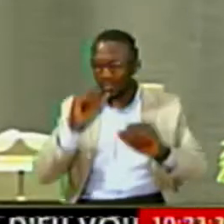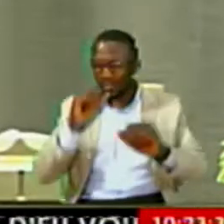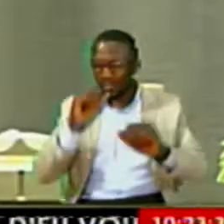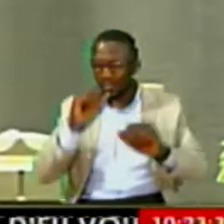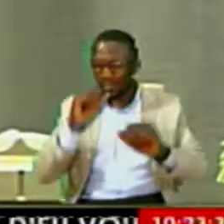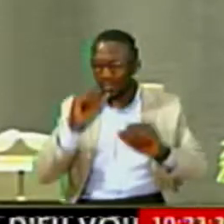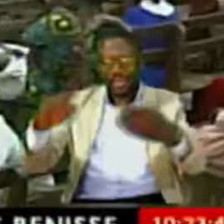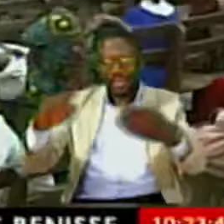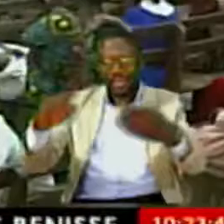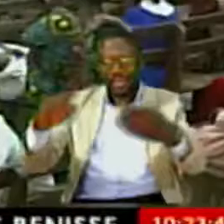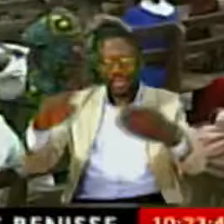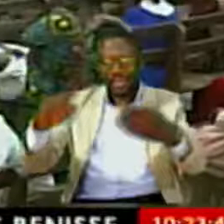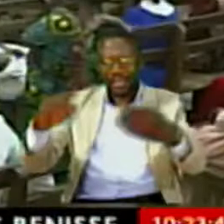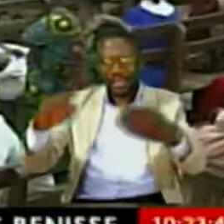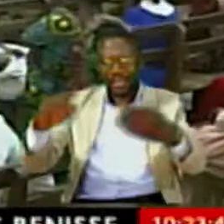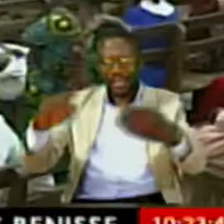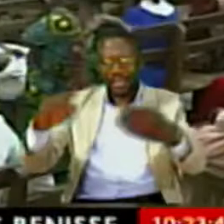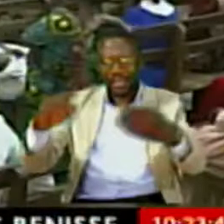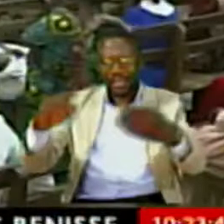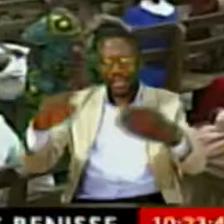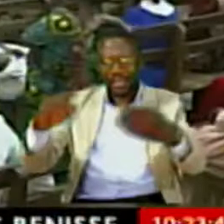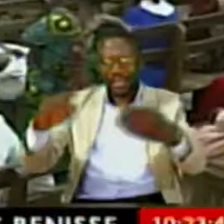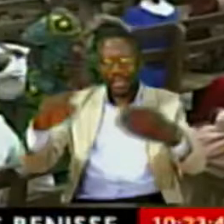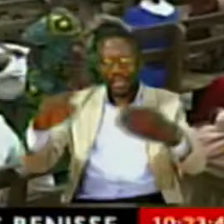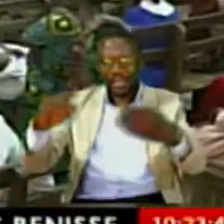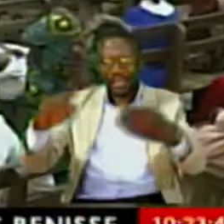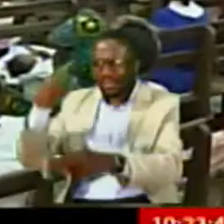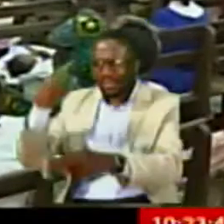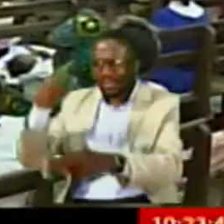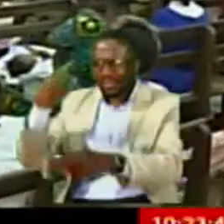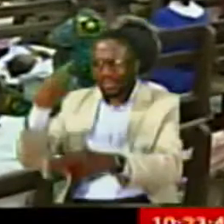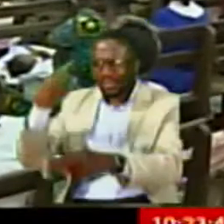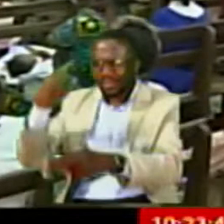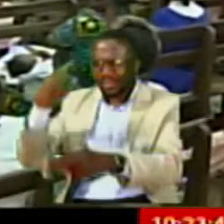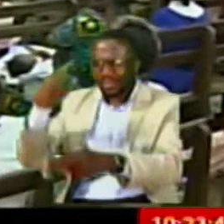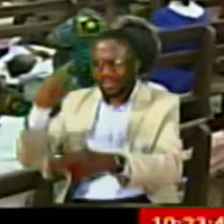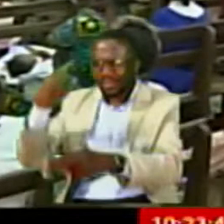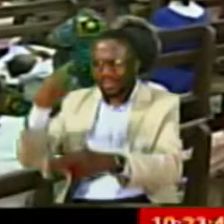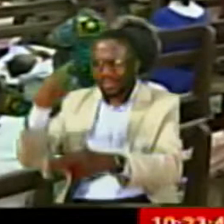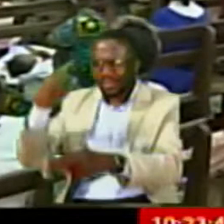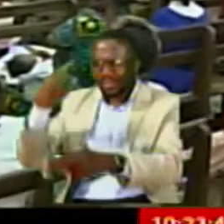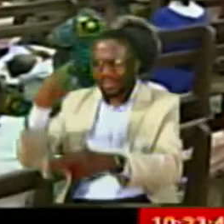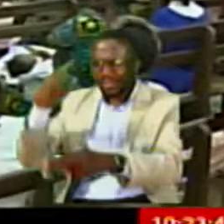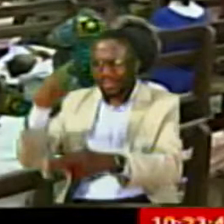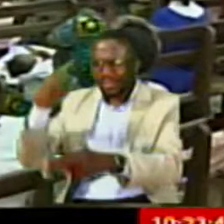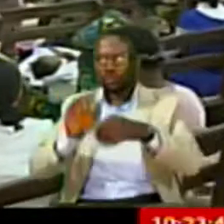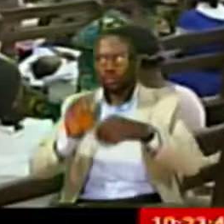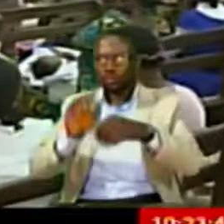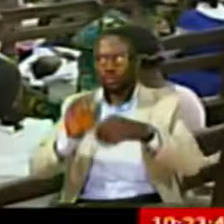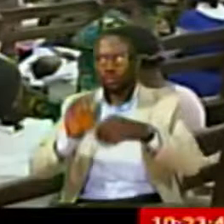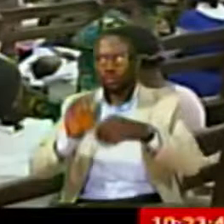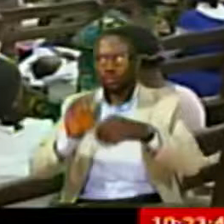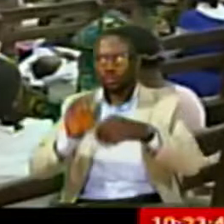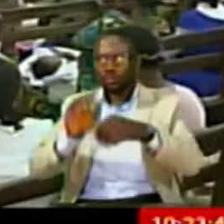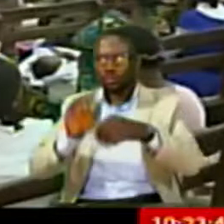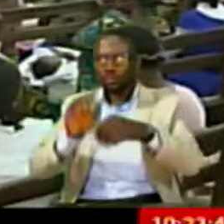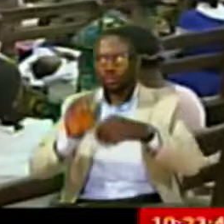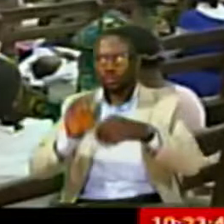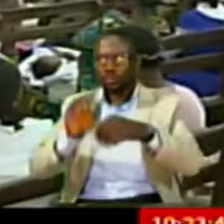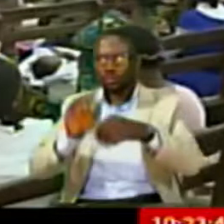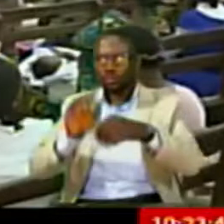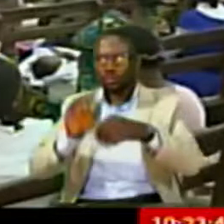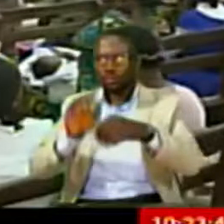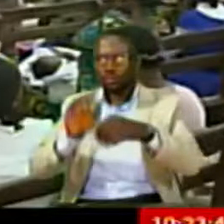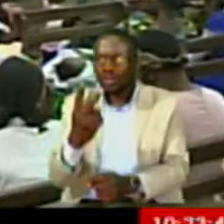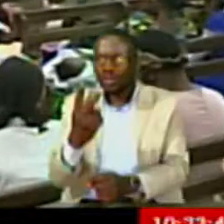le même. But they remain the same. Mais il y a ceux-là qui ont cru. But those who have believed. Ils ont vu qu'il y a une nouvelle vie. God has created in them a